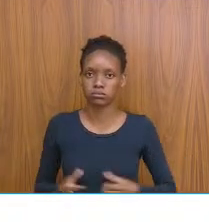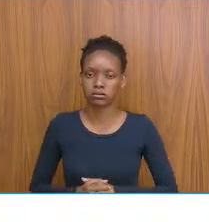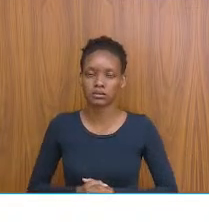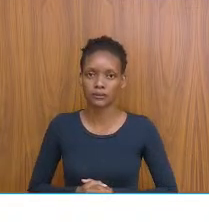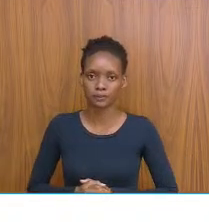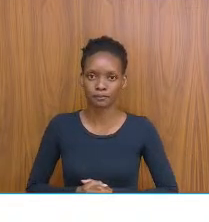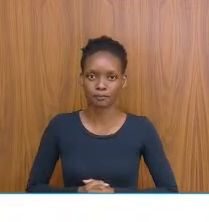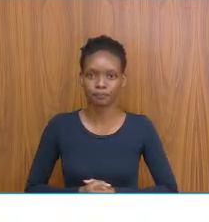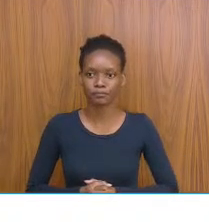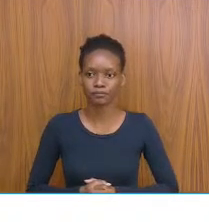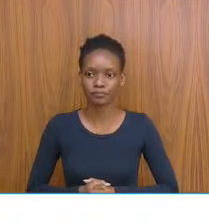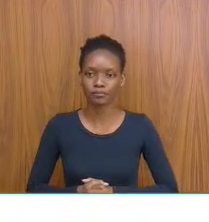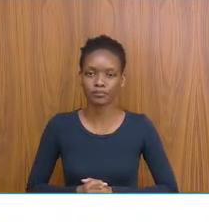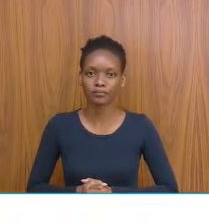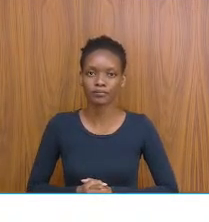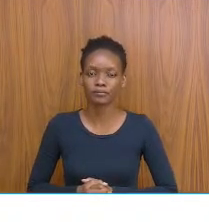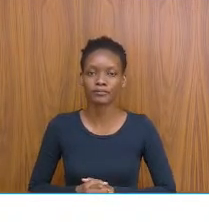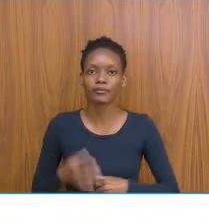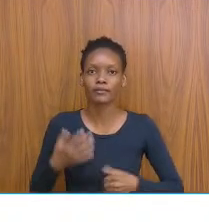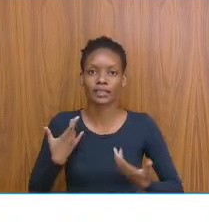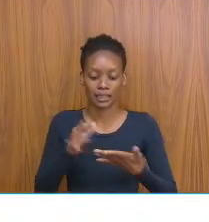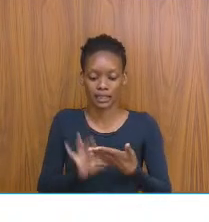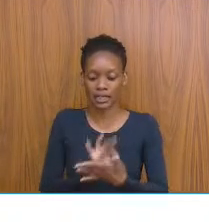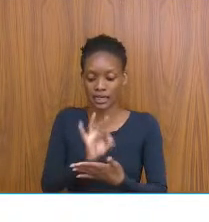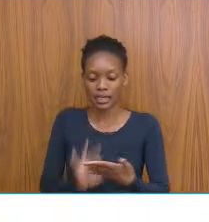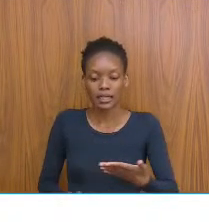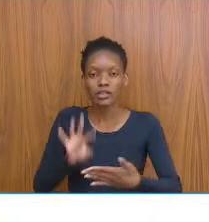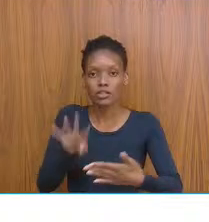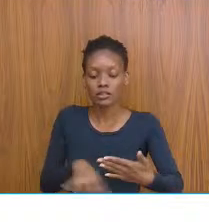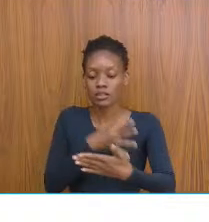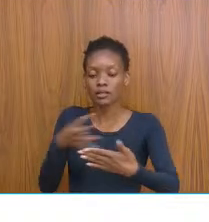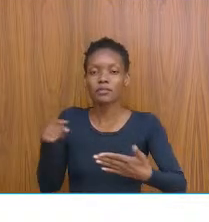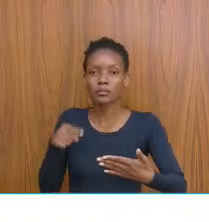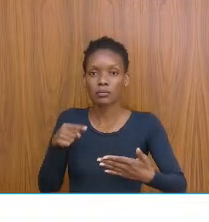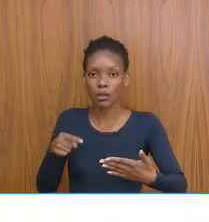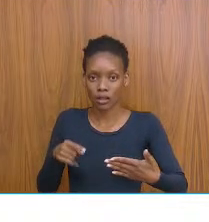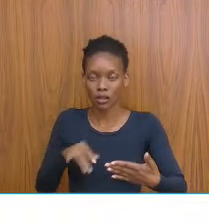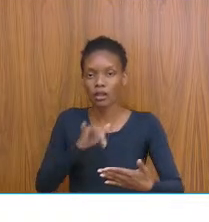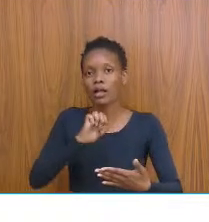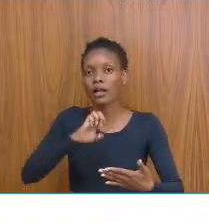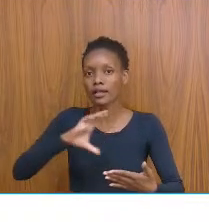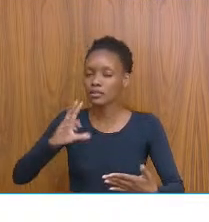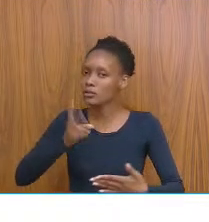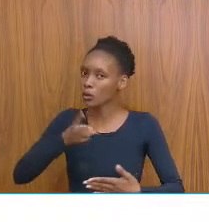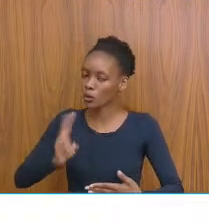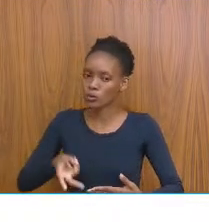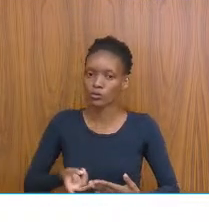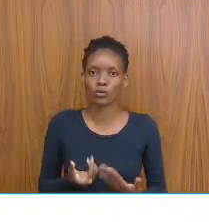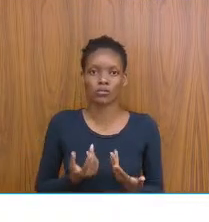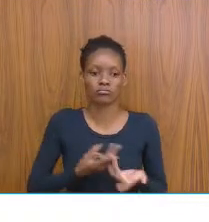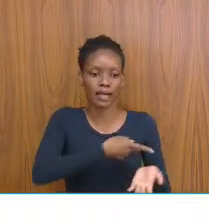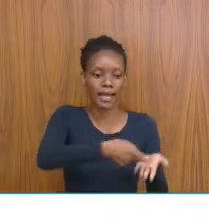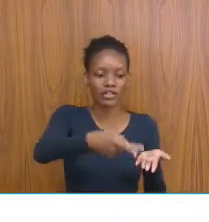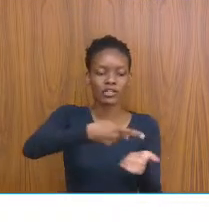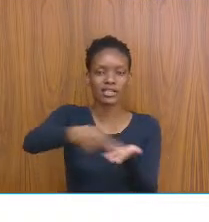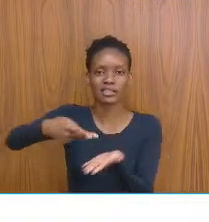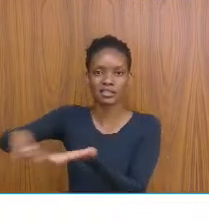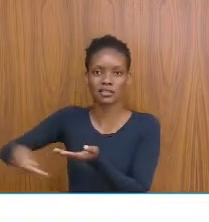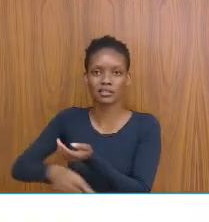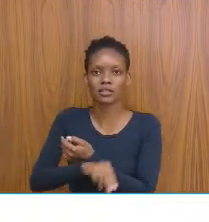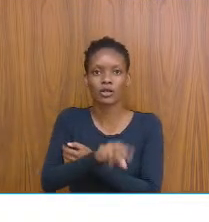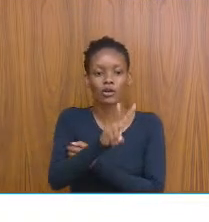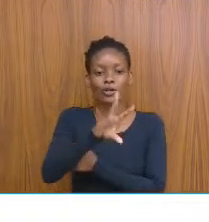In concert with the provisions of the election timetable, the Commission has also published the list of addresses of the